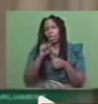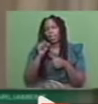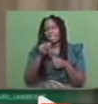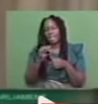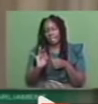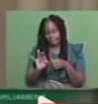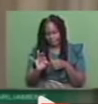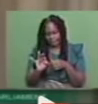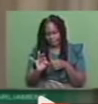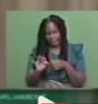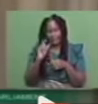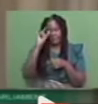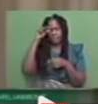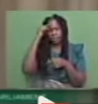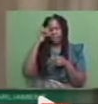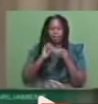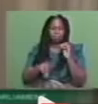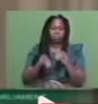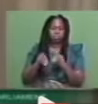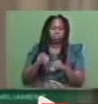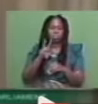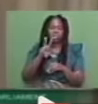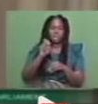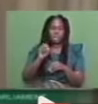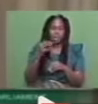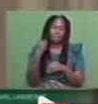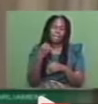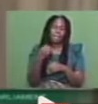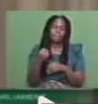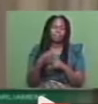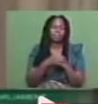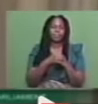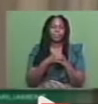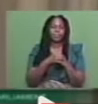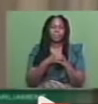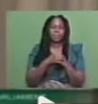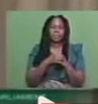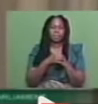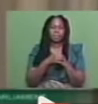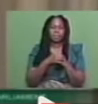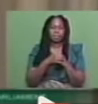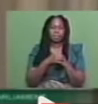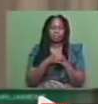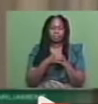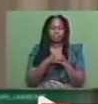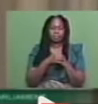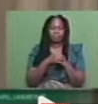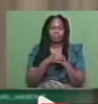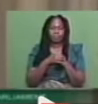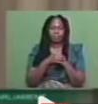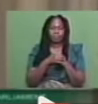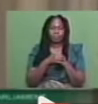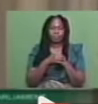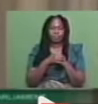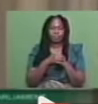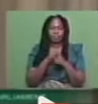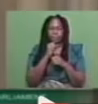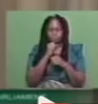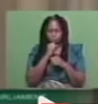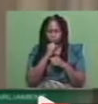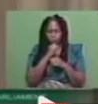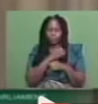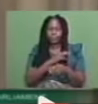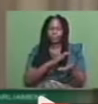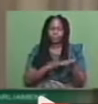put another $30 million to the single electronic window. Excuse me. An